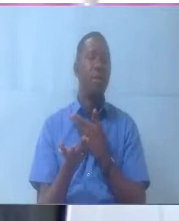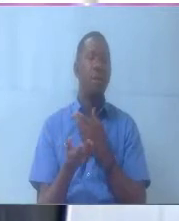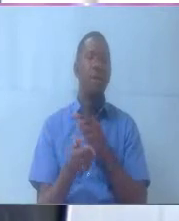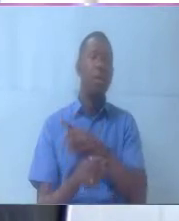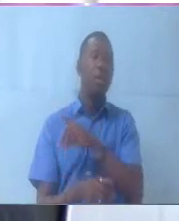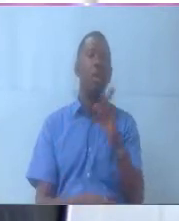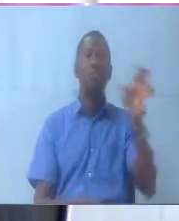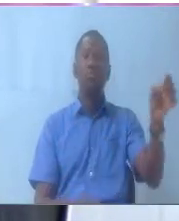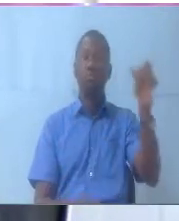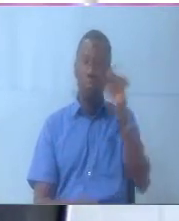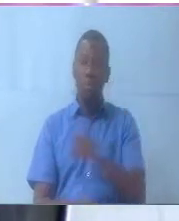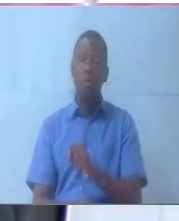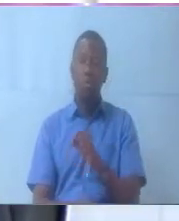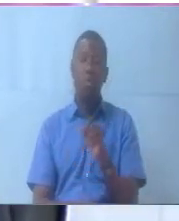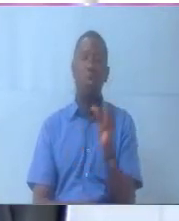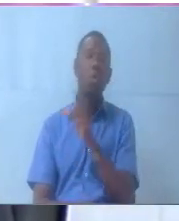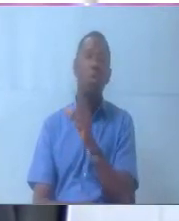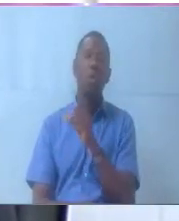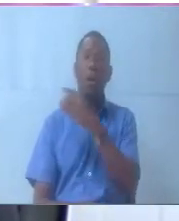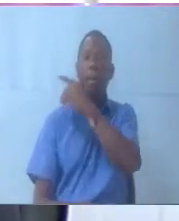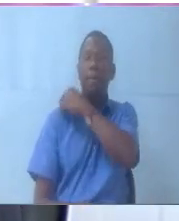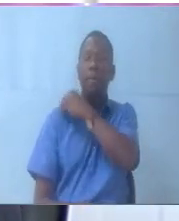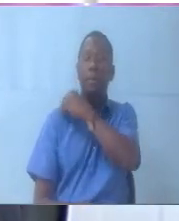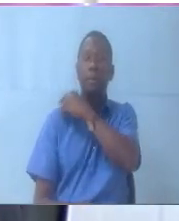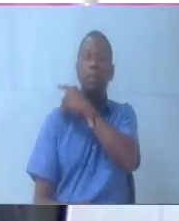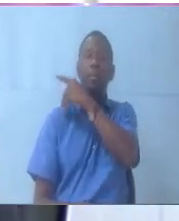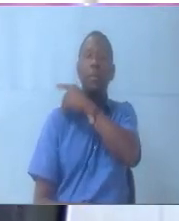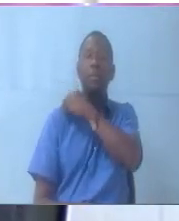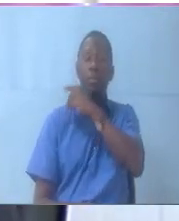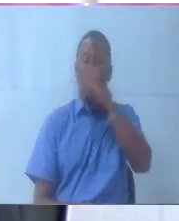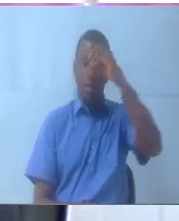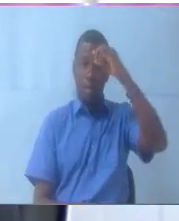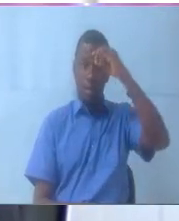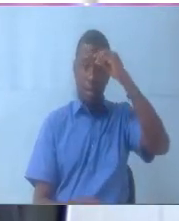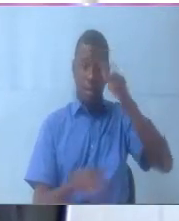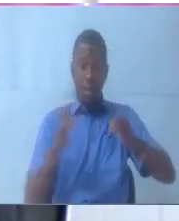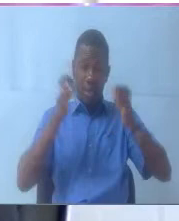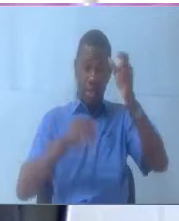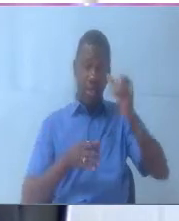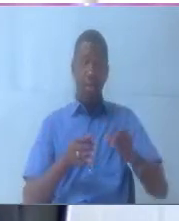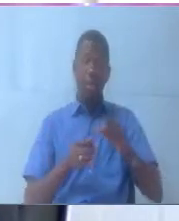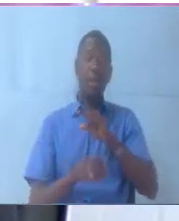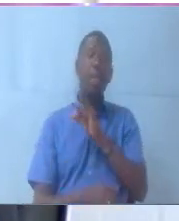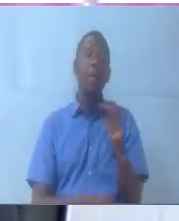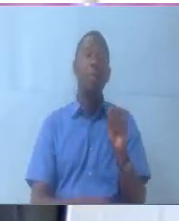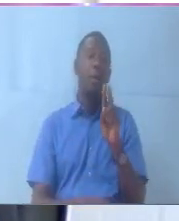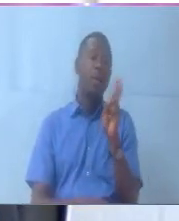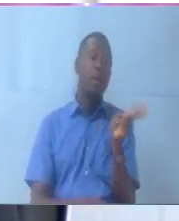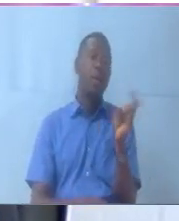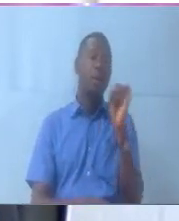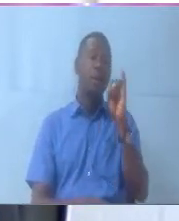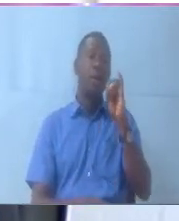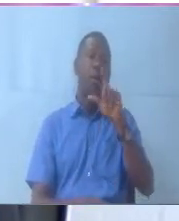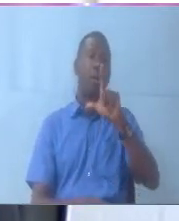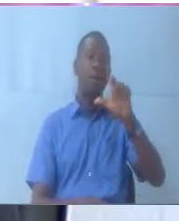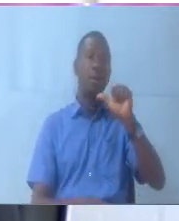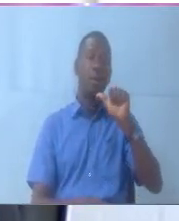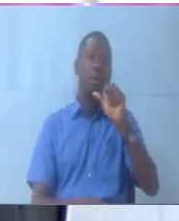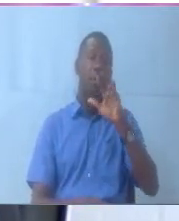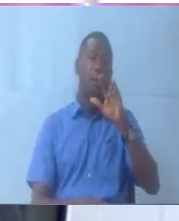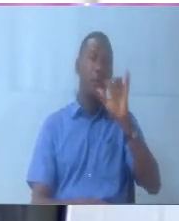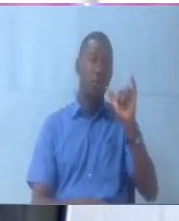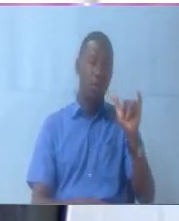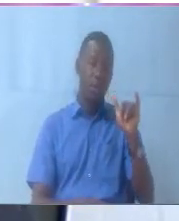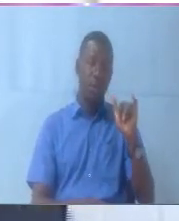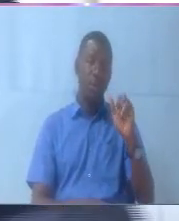another principal magistrate called Hilary Abeke. Inata donati nanje memo principal magistrate ka for me Hilary Abeke. And